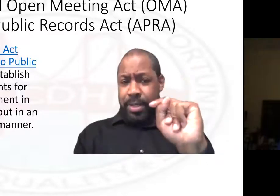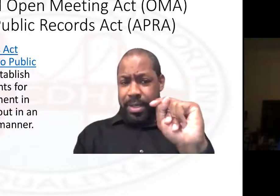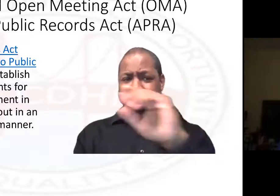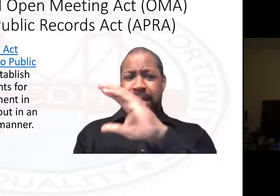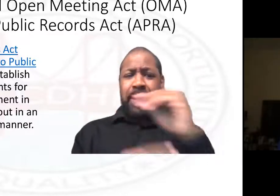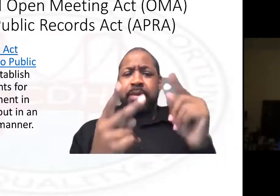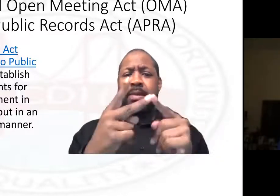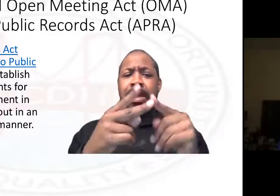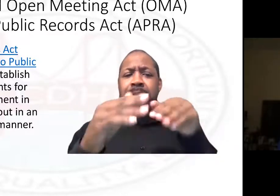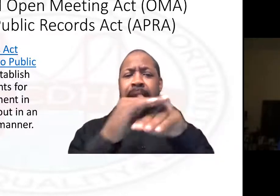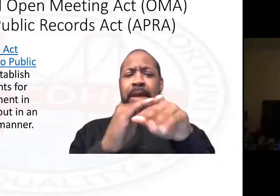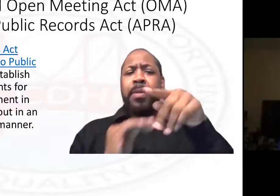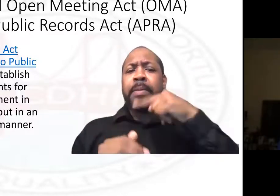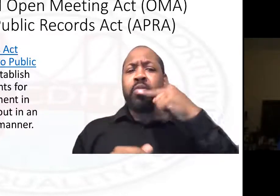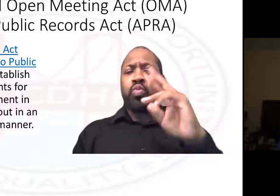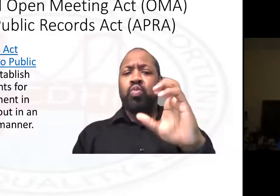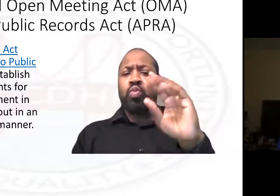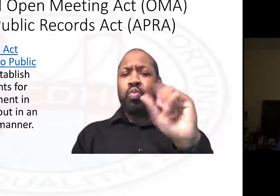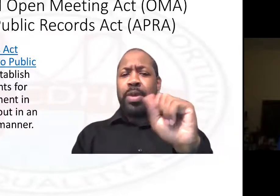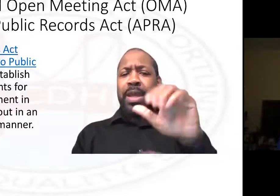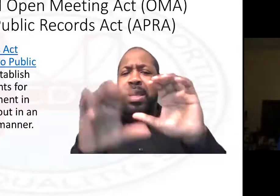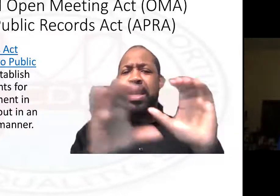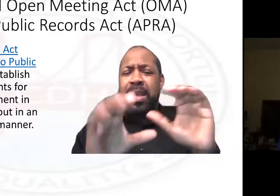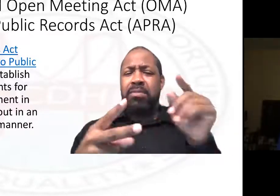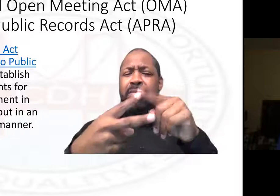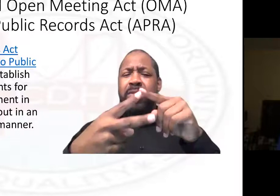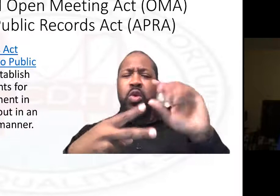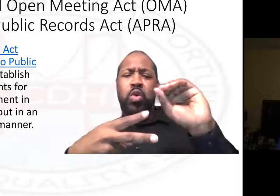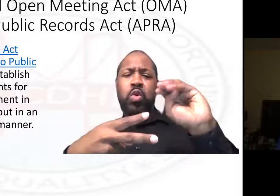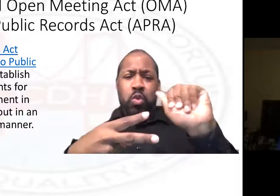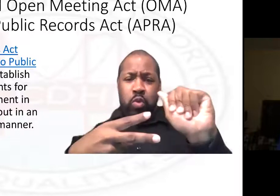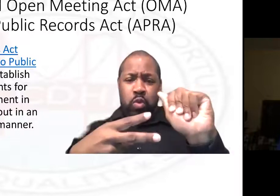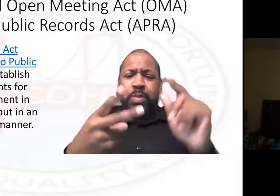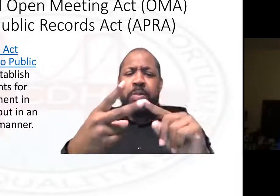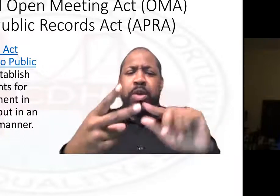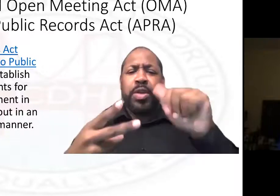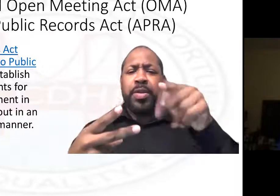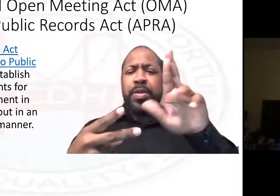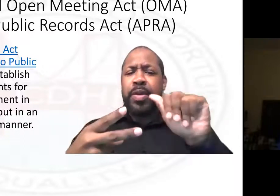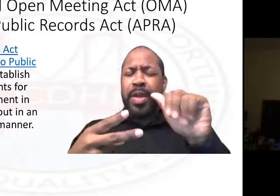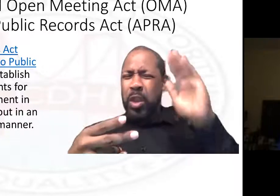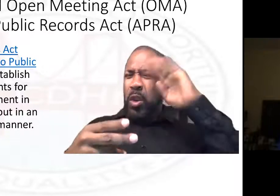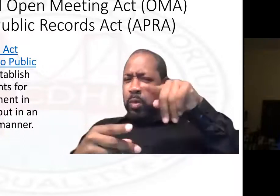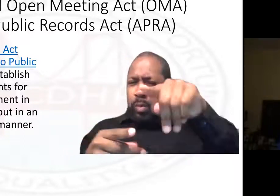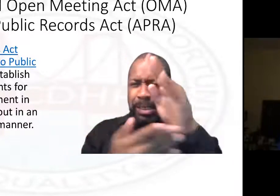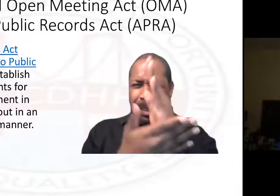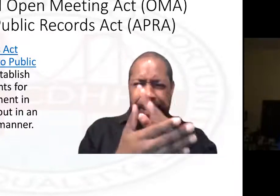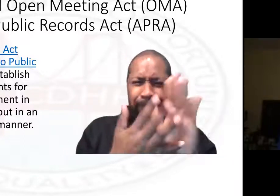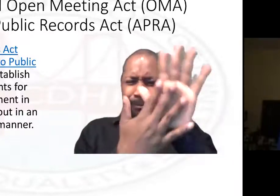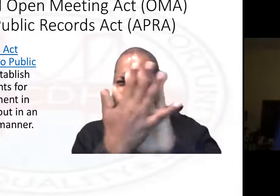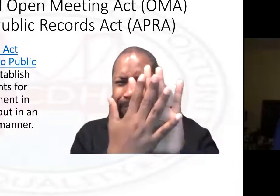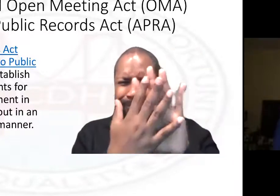Meeting Act, OMA, and the Access to Public Records, APRA. For the OMA,